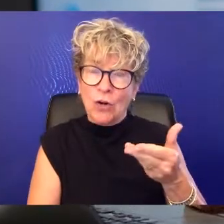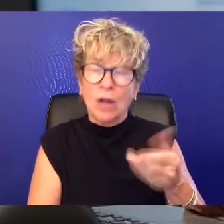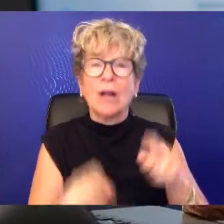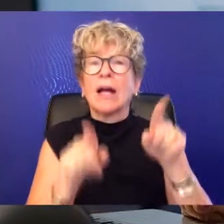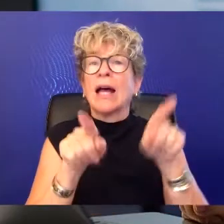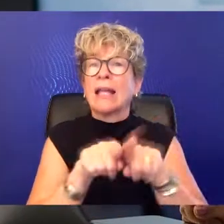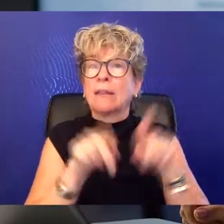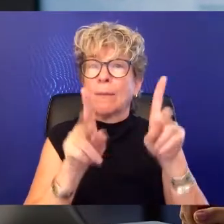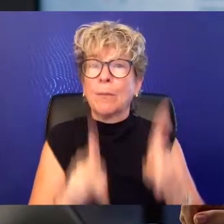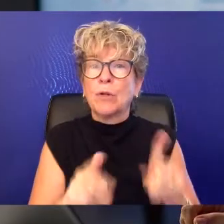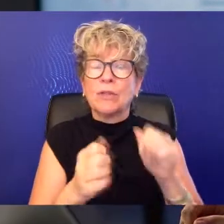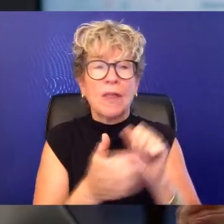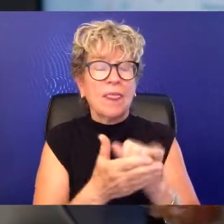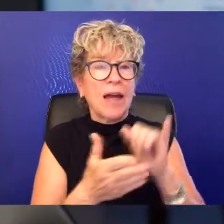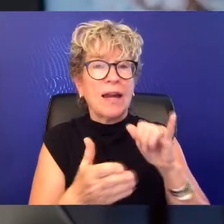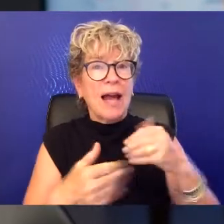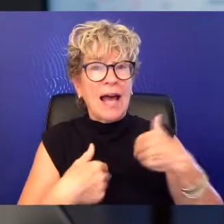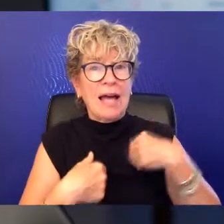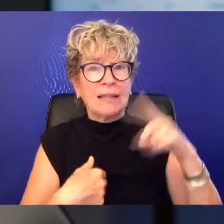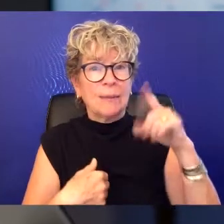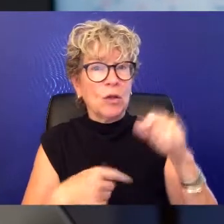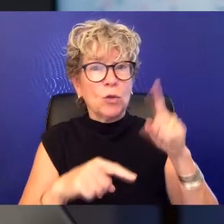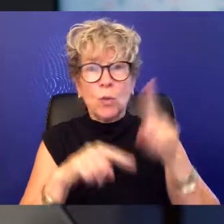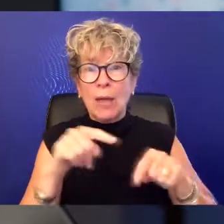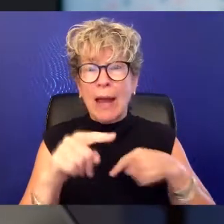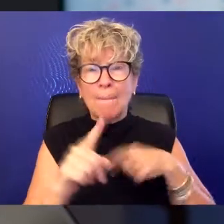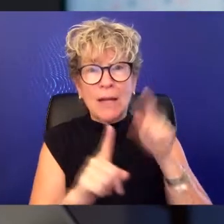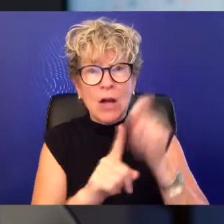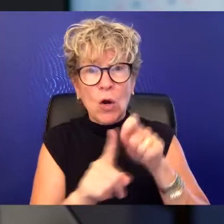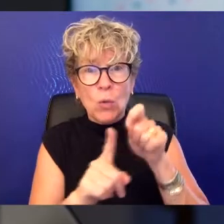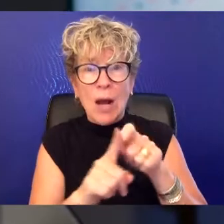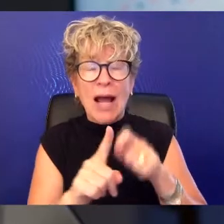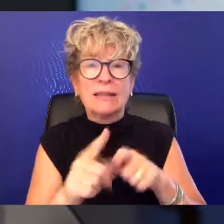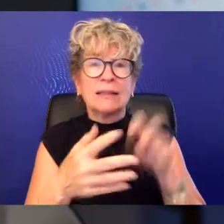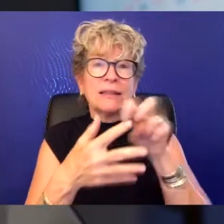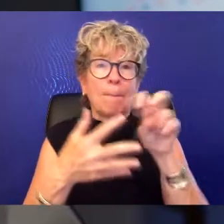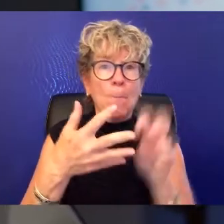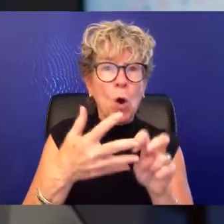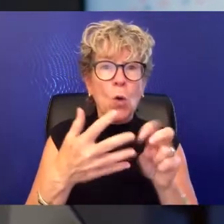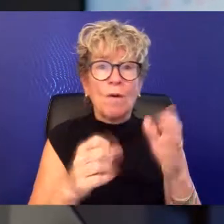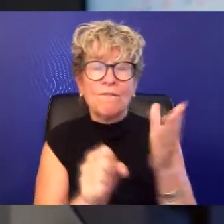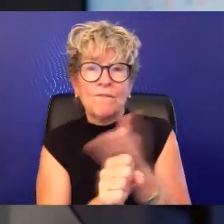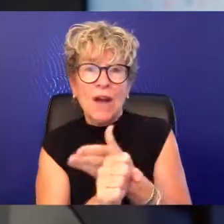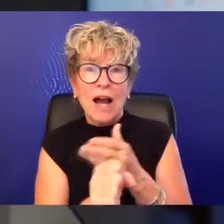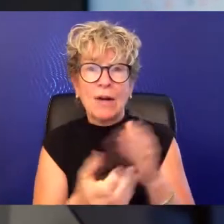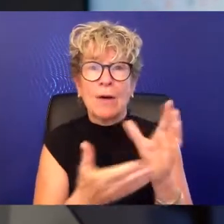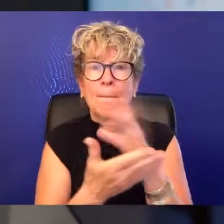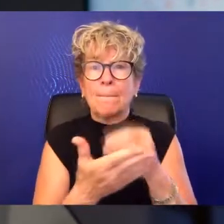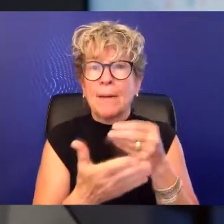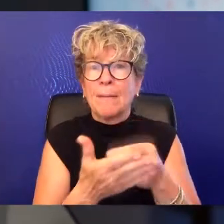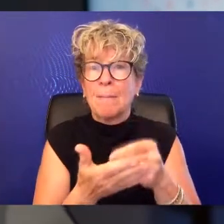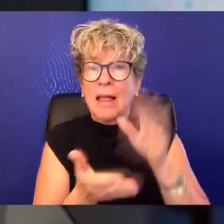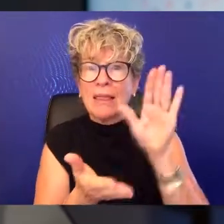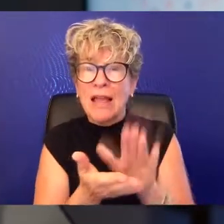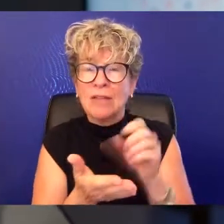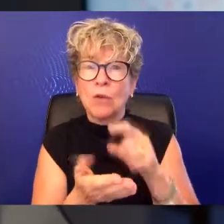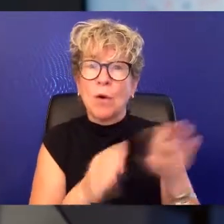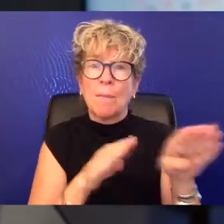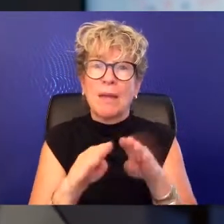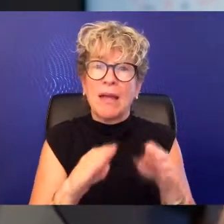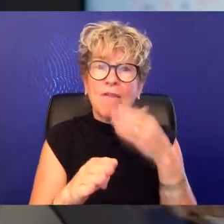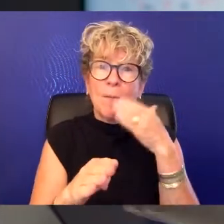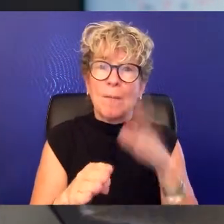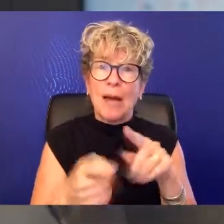be denied employment, be harassed, denied promotions, or be demoted, fired, paid less, or treated